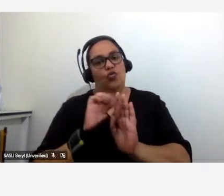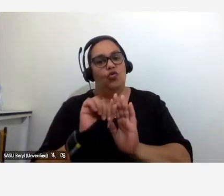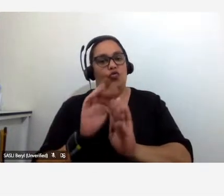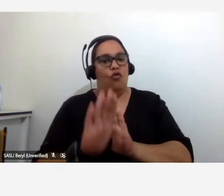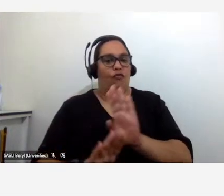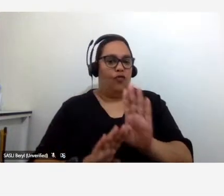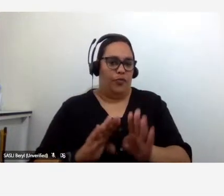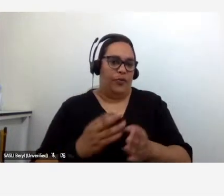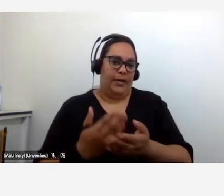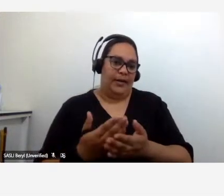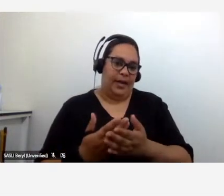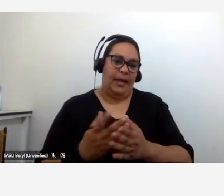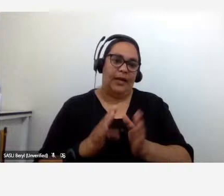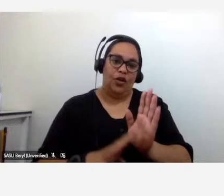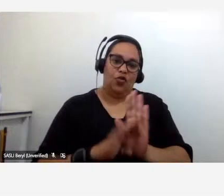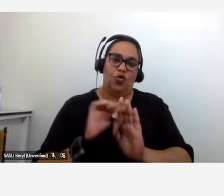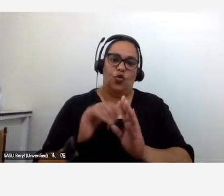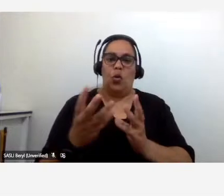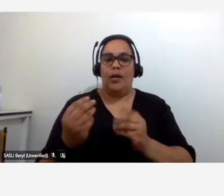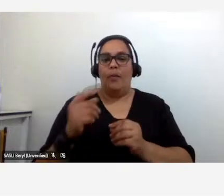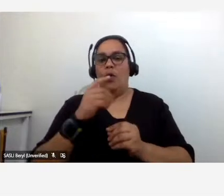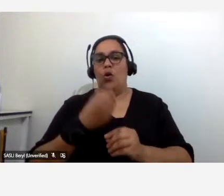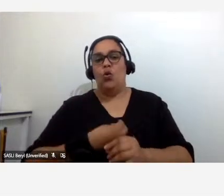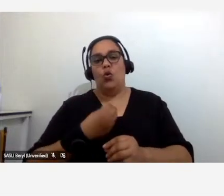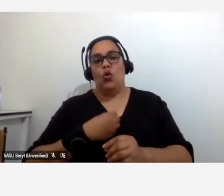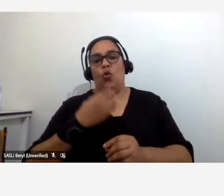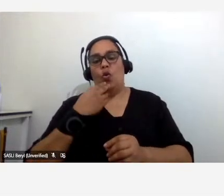footprint, increase the number of youth